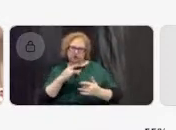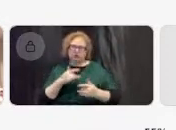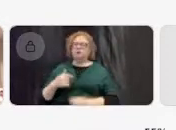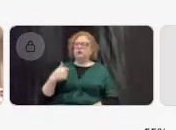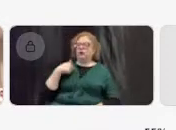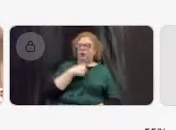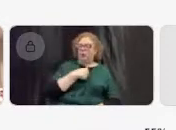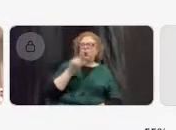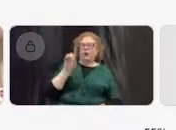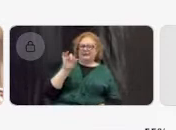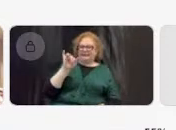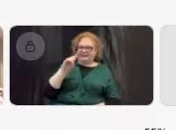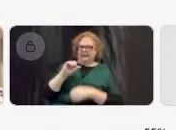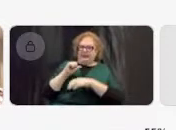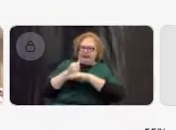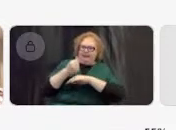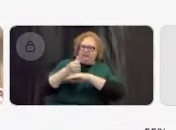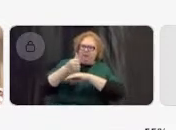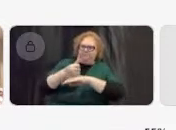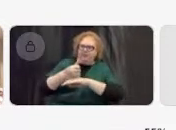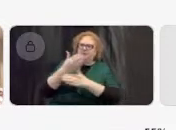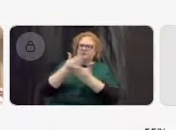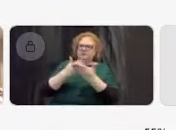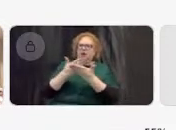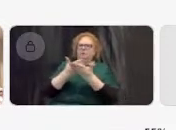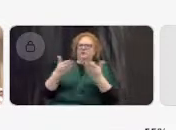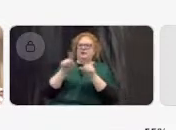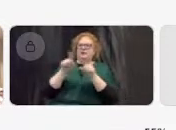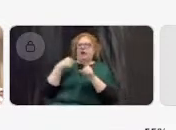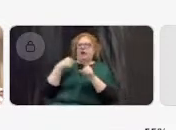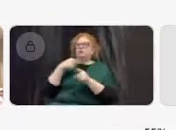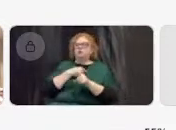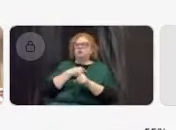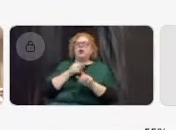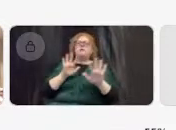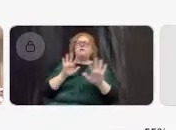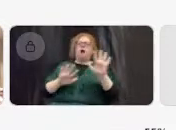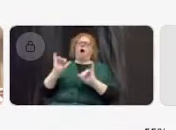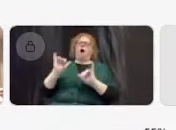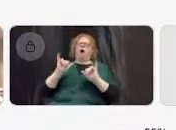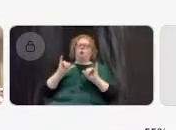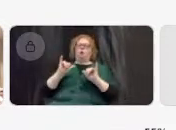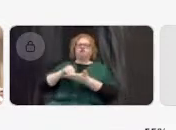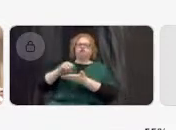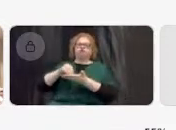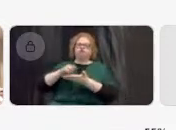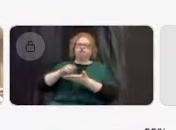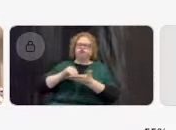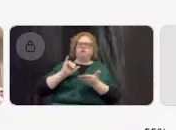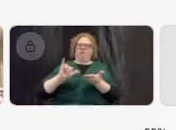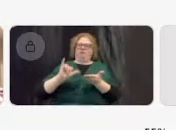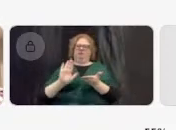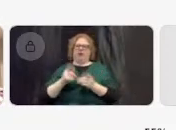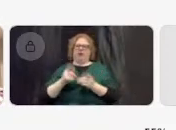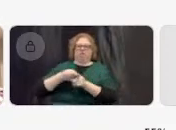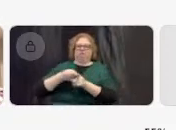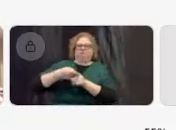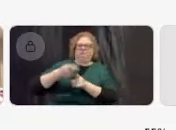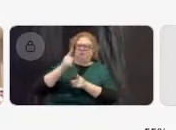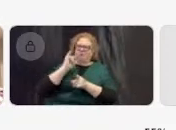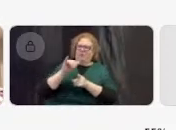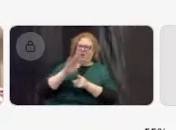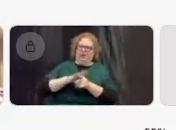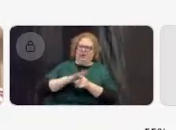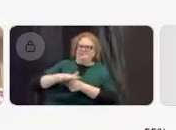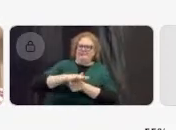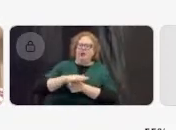the different nuances of the area, and we improve and grow. So for contact, if for some reason there is a